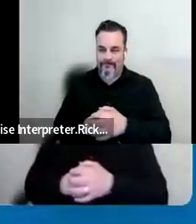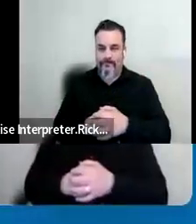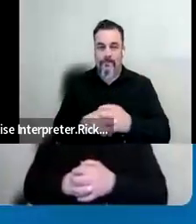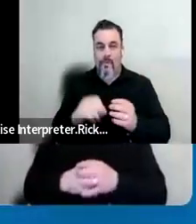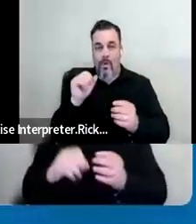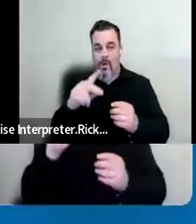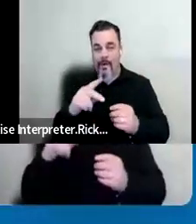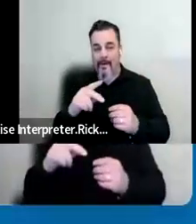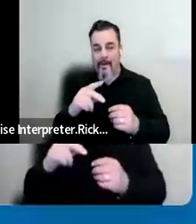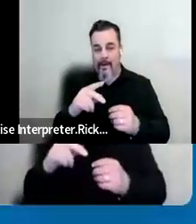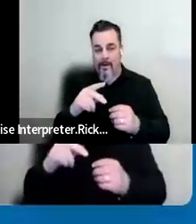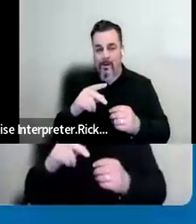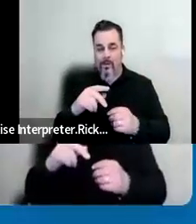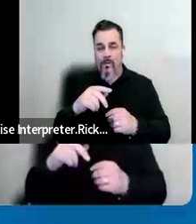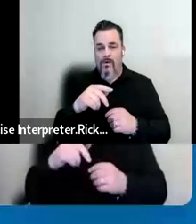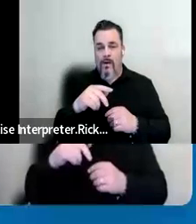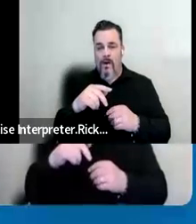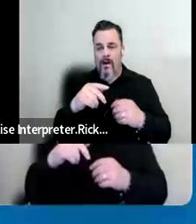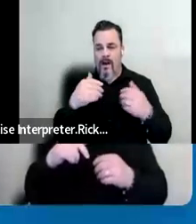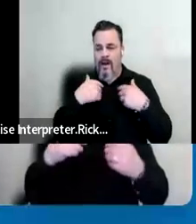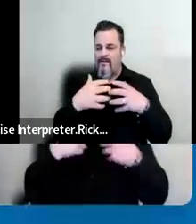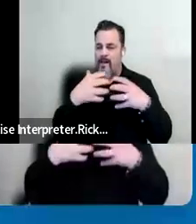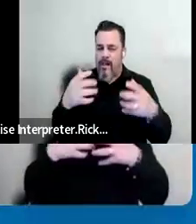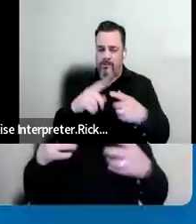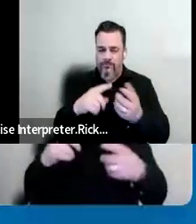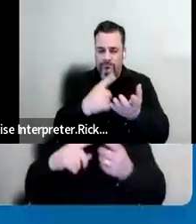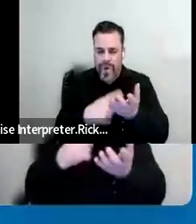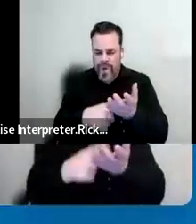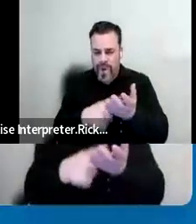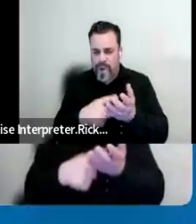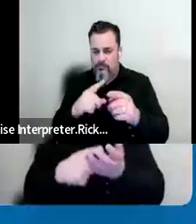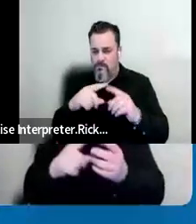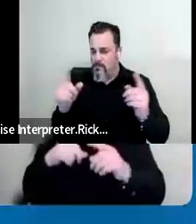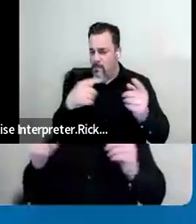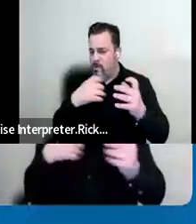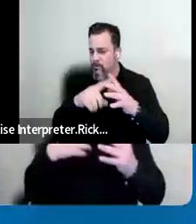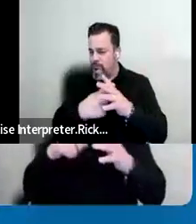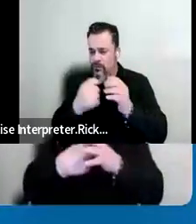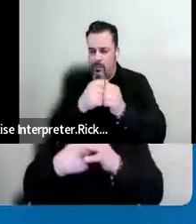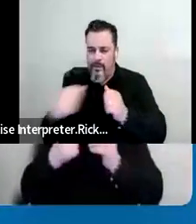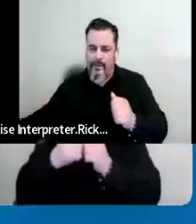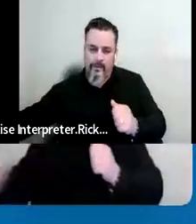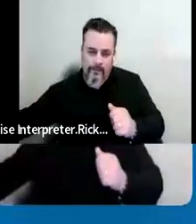Okay, we have a lot to go over tonight, but I want to start with